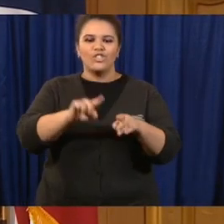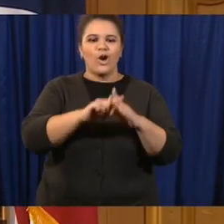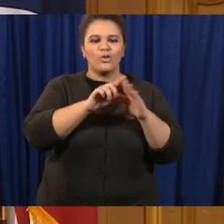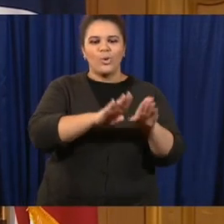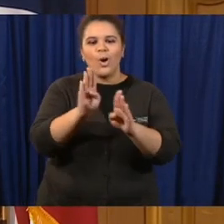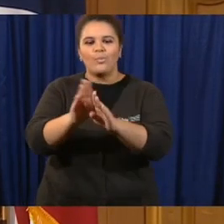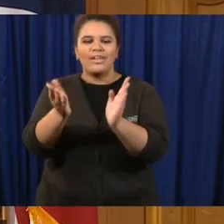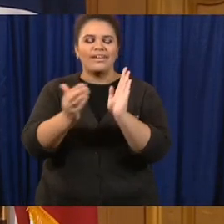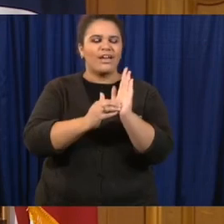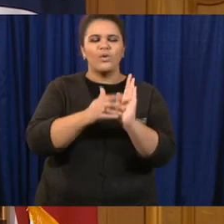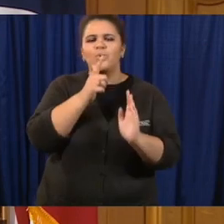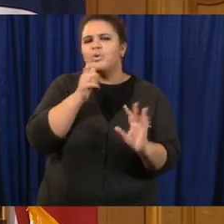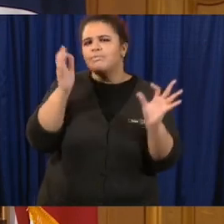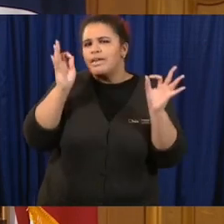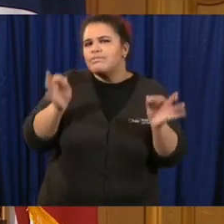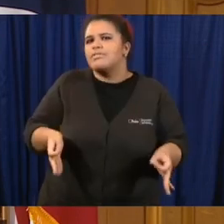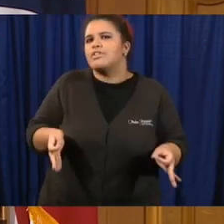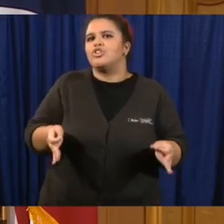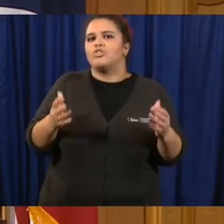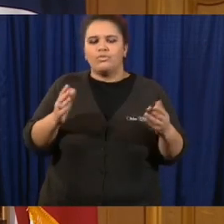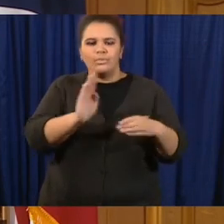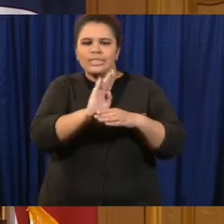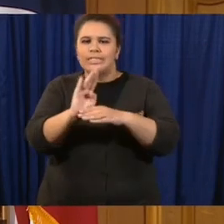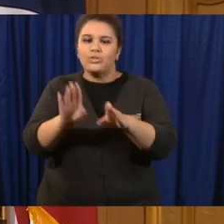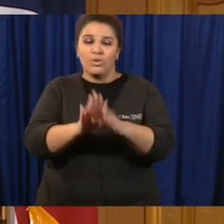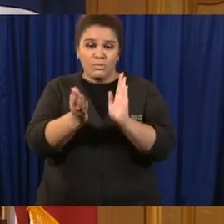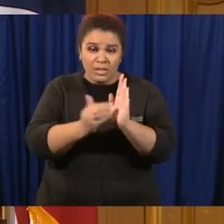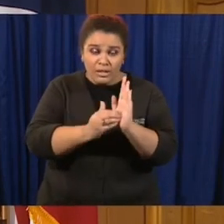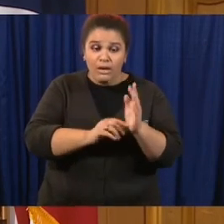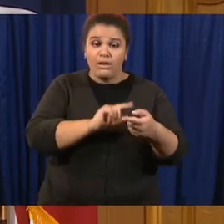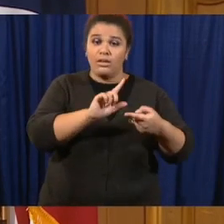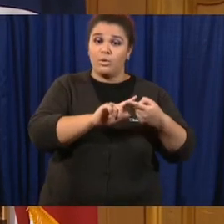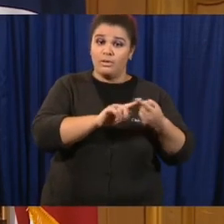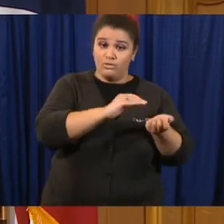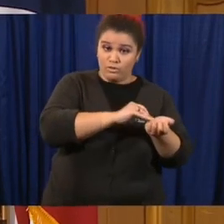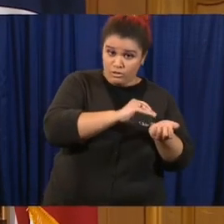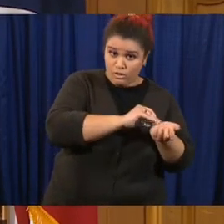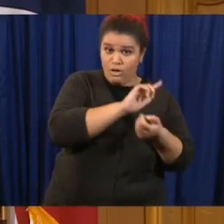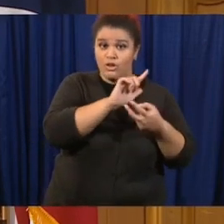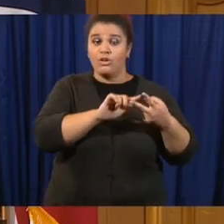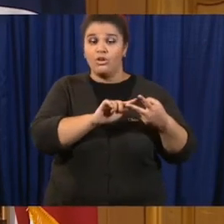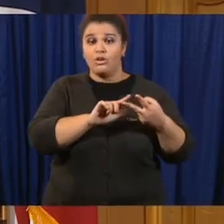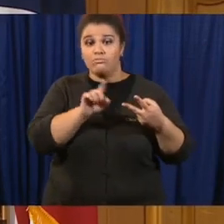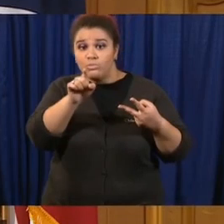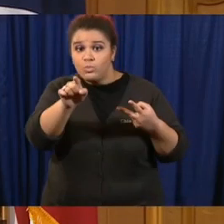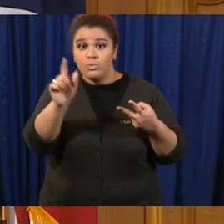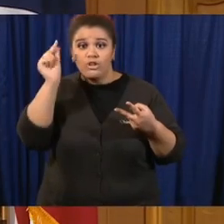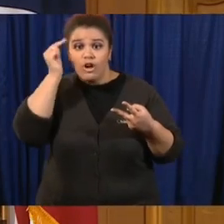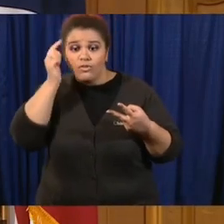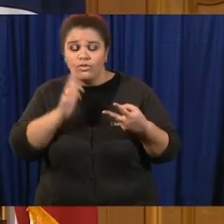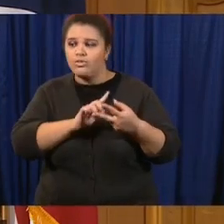Somebody else? How do you approach this, and how do you respond to those people that are banging on the windows here at the State